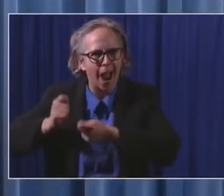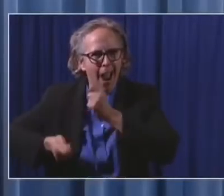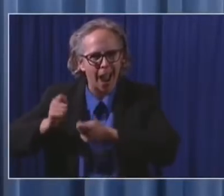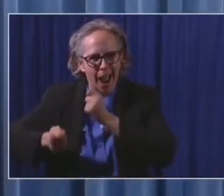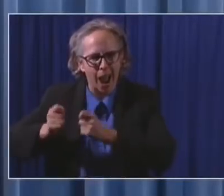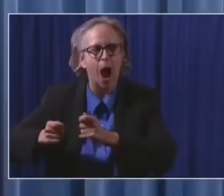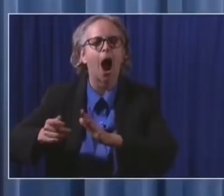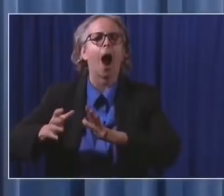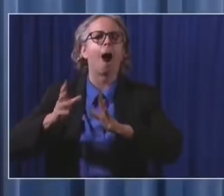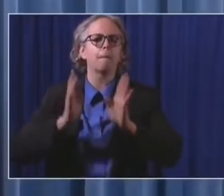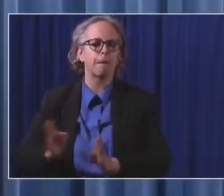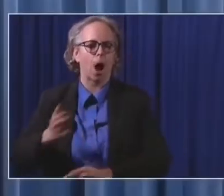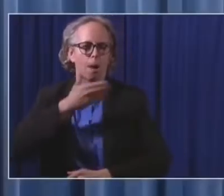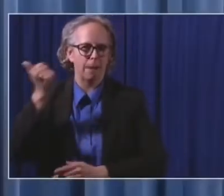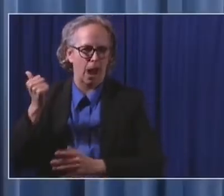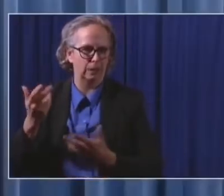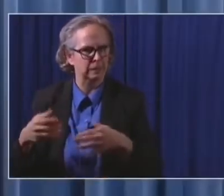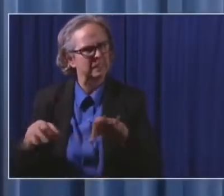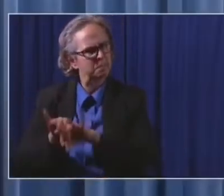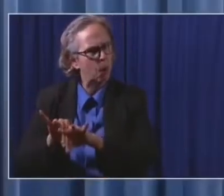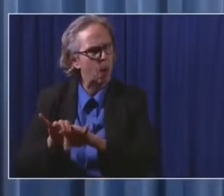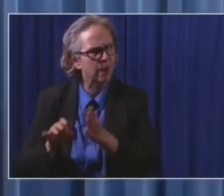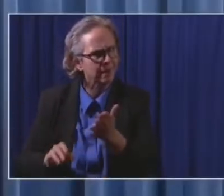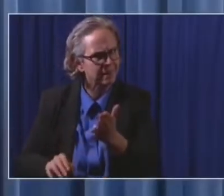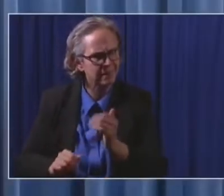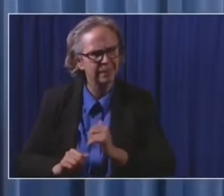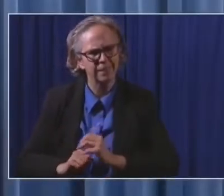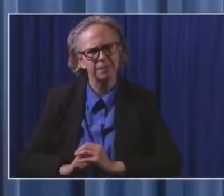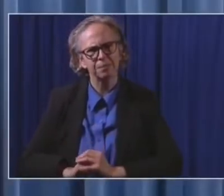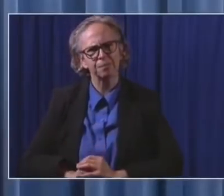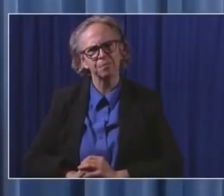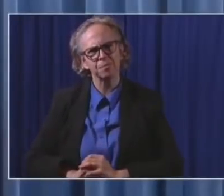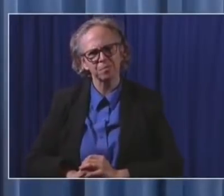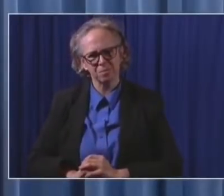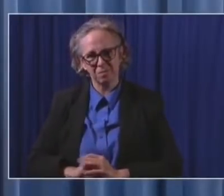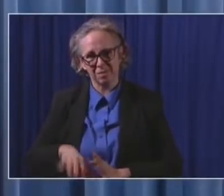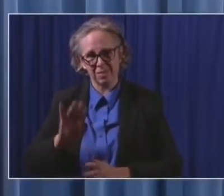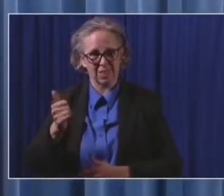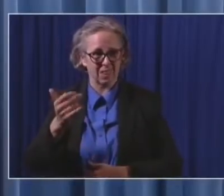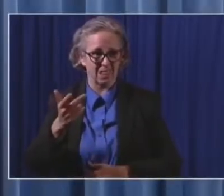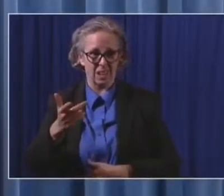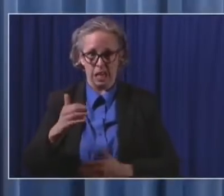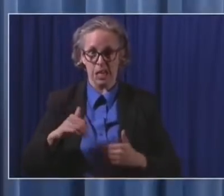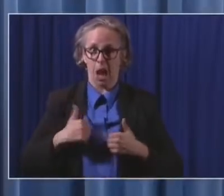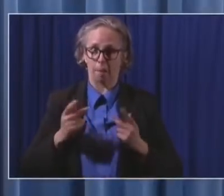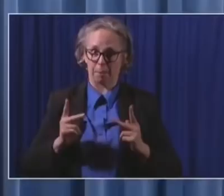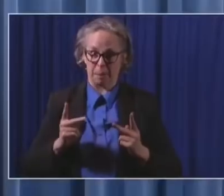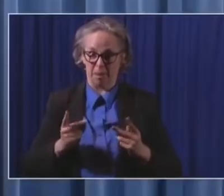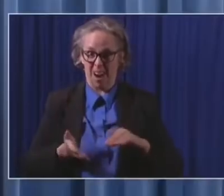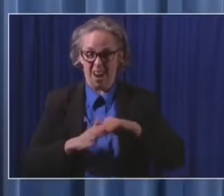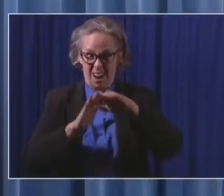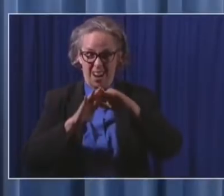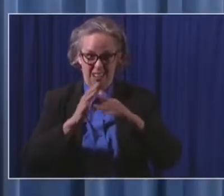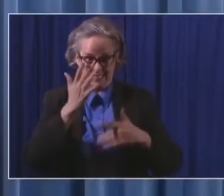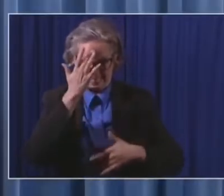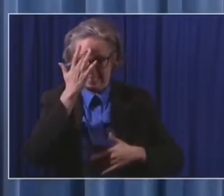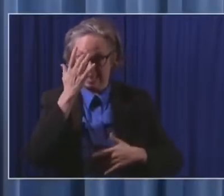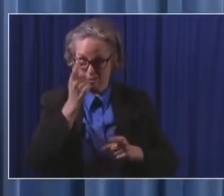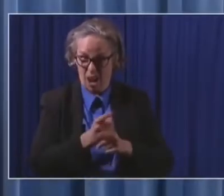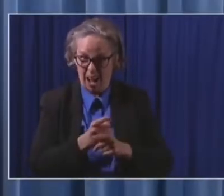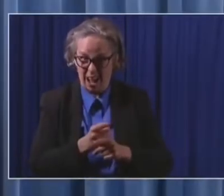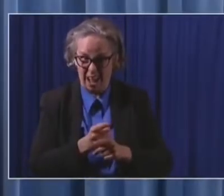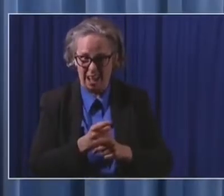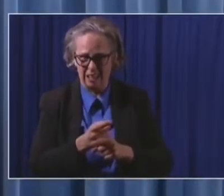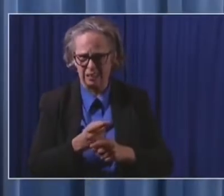has adapted and has learned, and I think that's something that certainly is very significant. I think